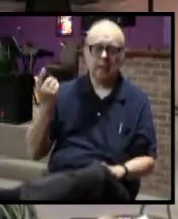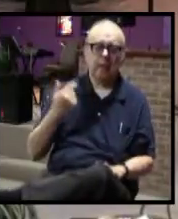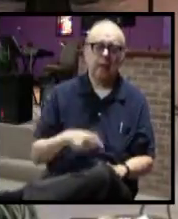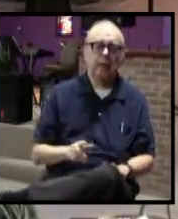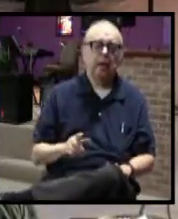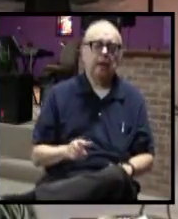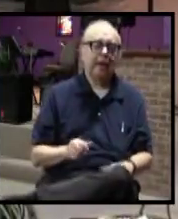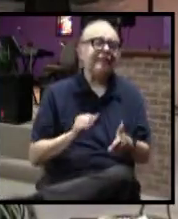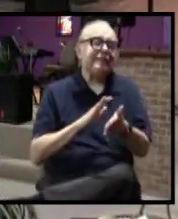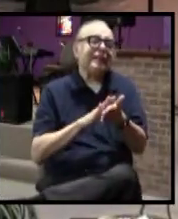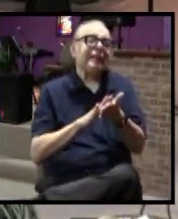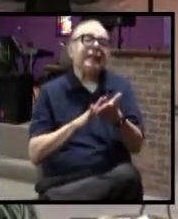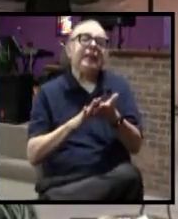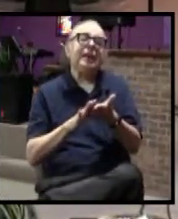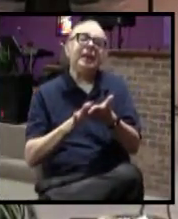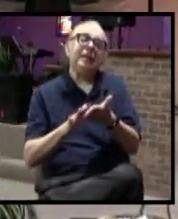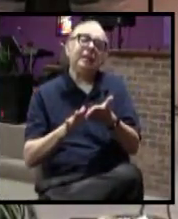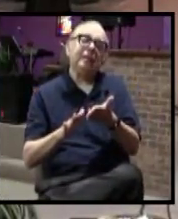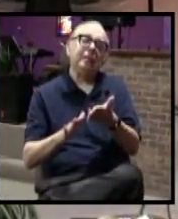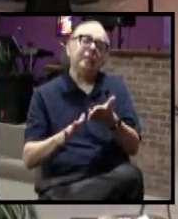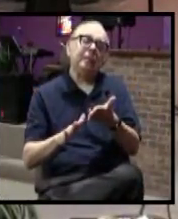He's coming in here and he's clean.